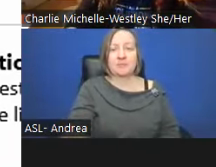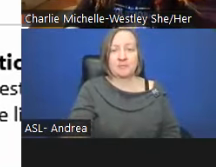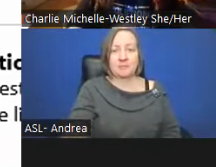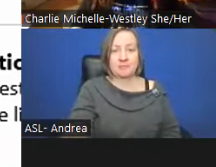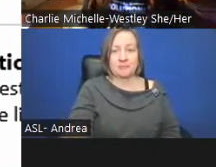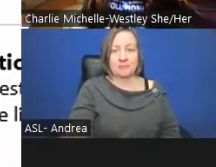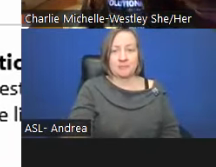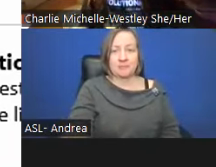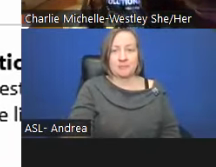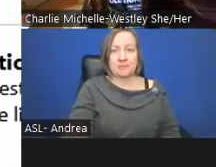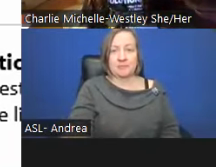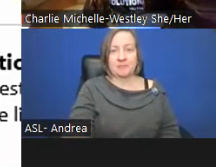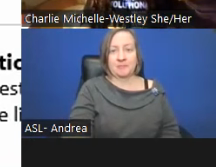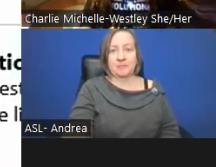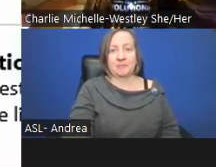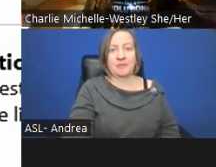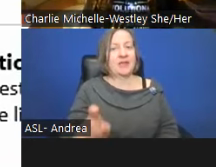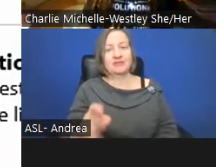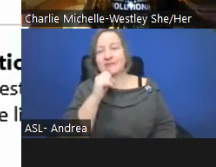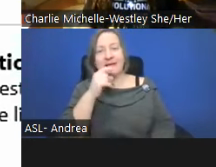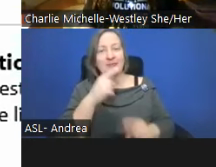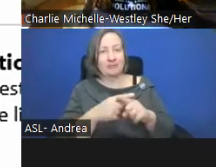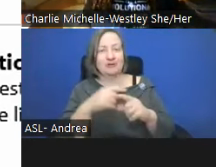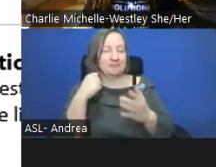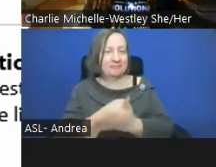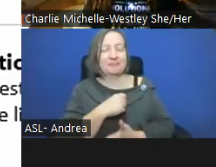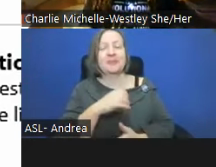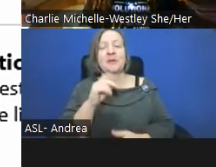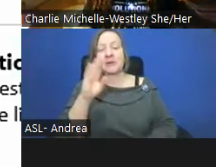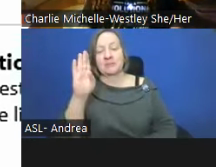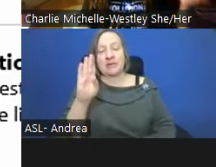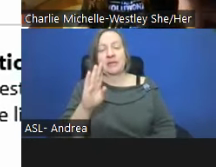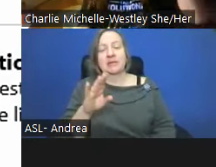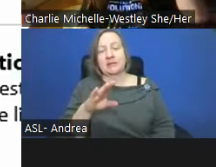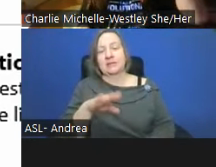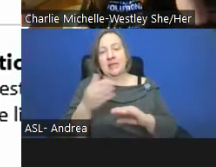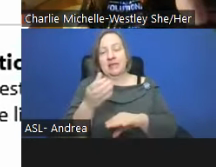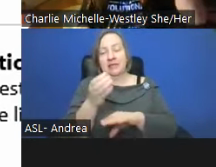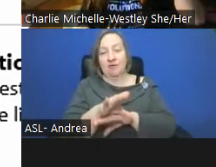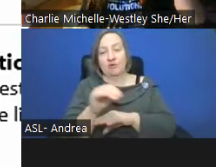I should just leave it off mute, I guess. Okay, B. Deadly